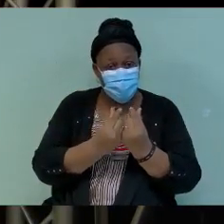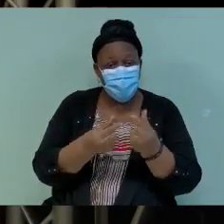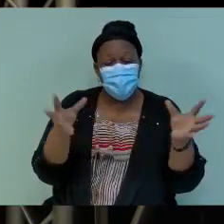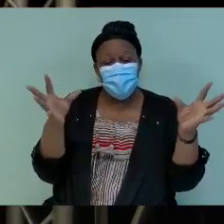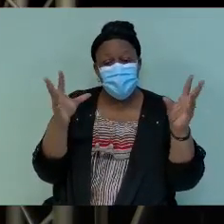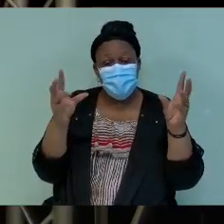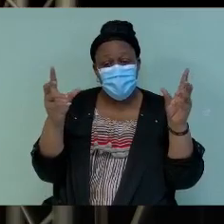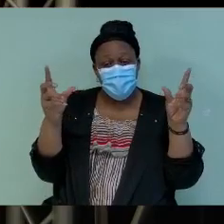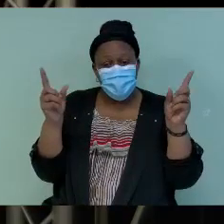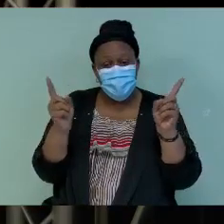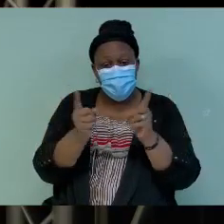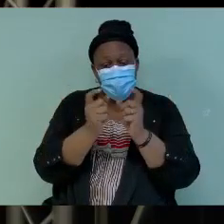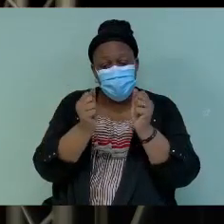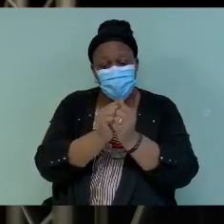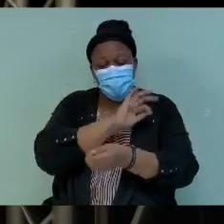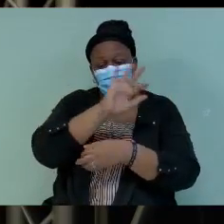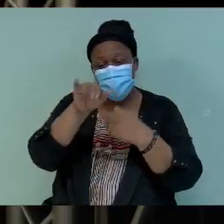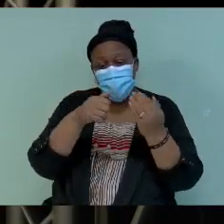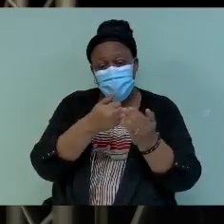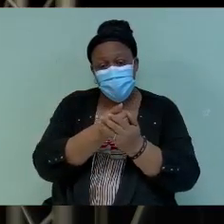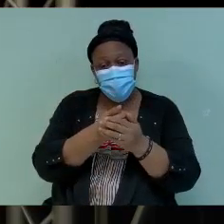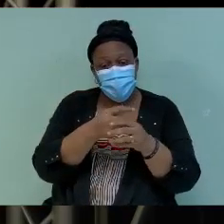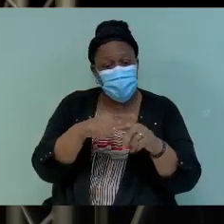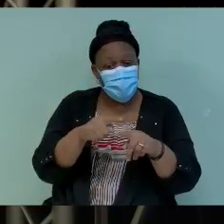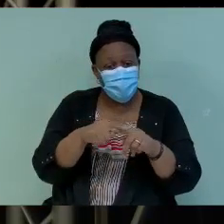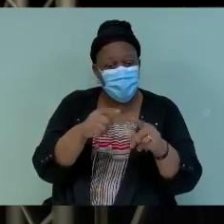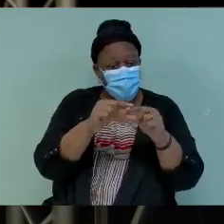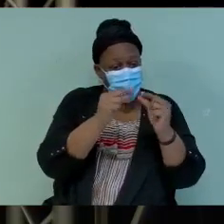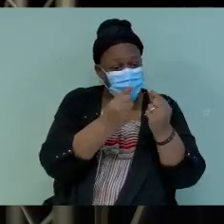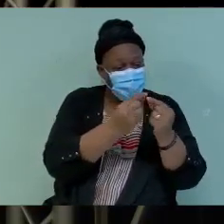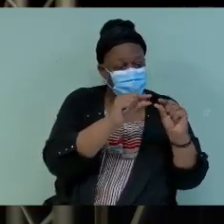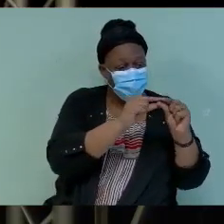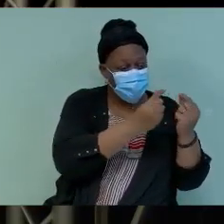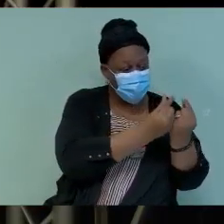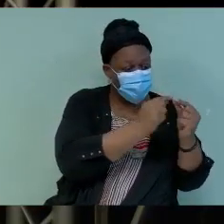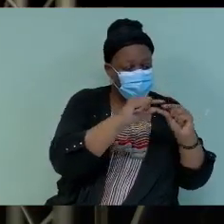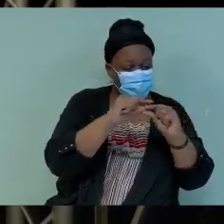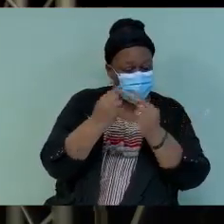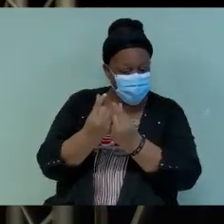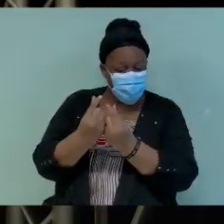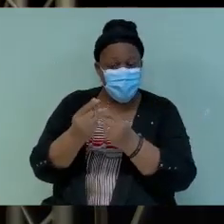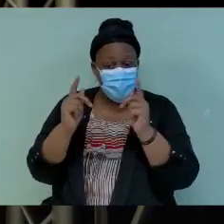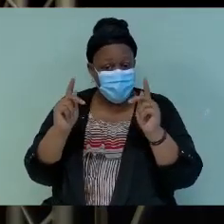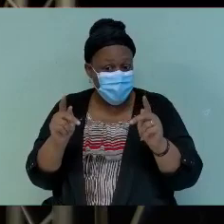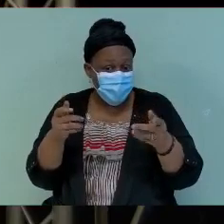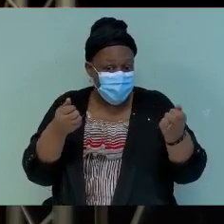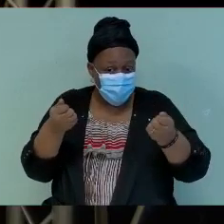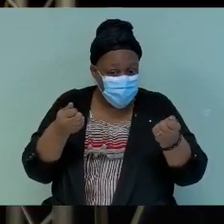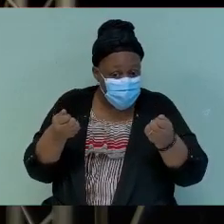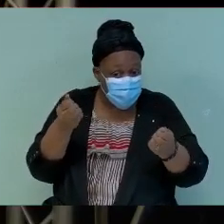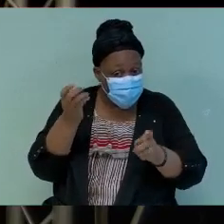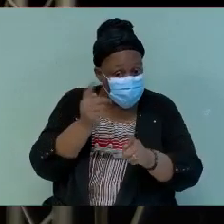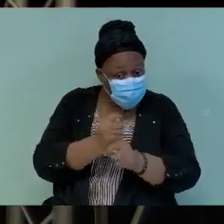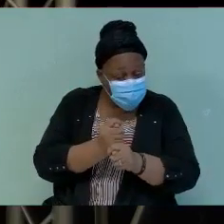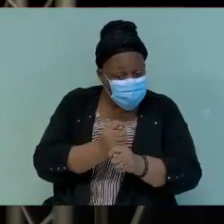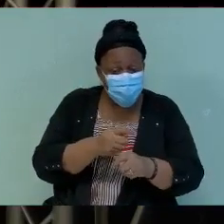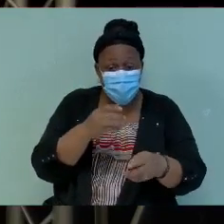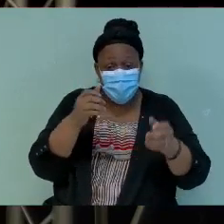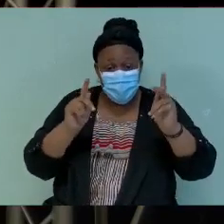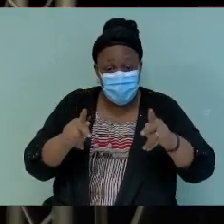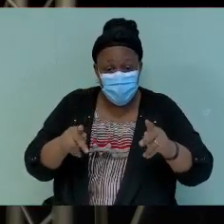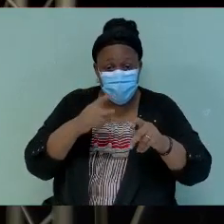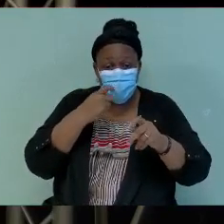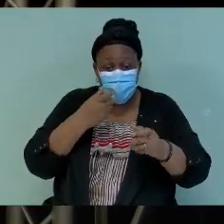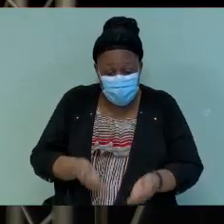individual departments, met with the staff to share their concerns, to